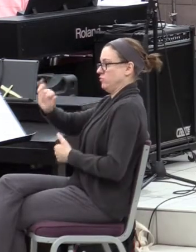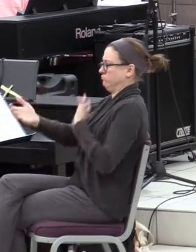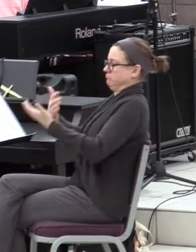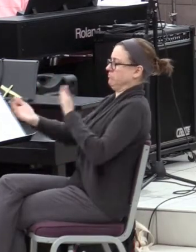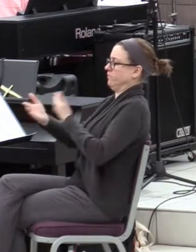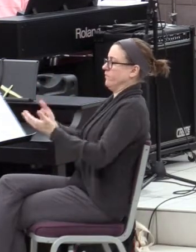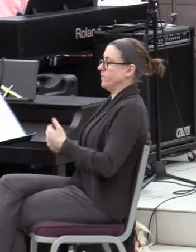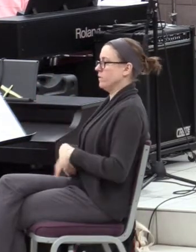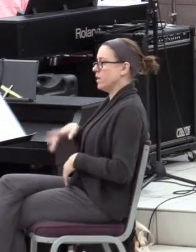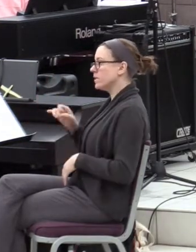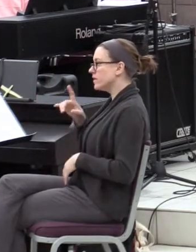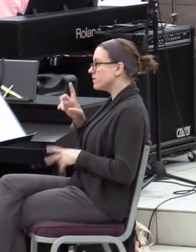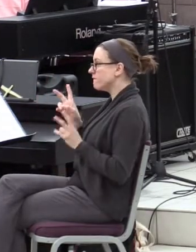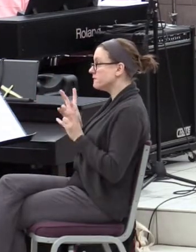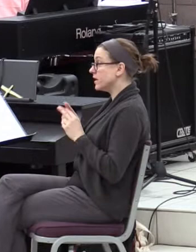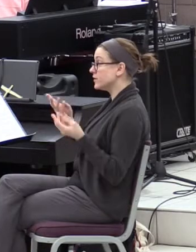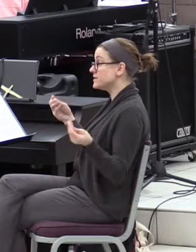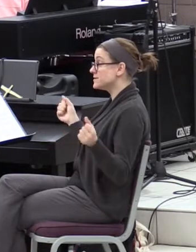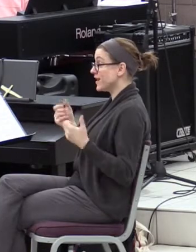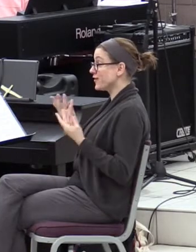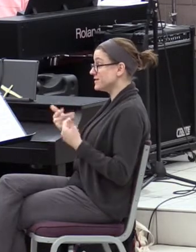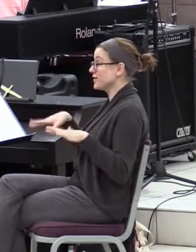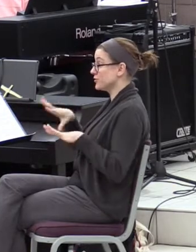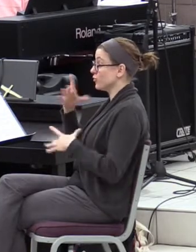that's really scary territory, y'all.